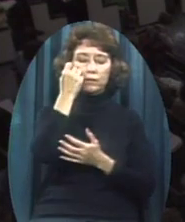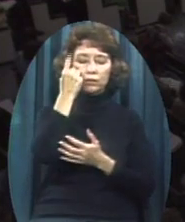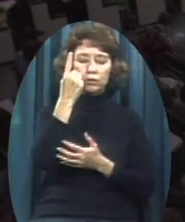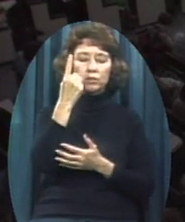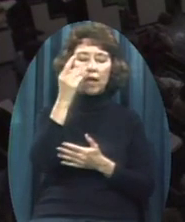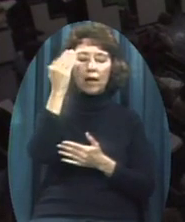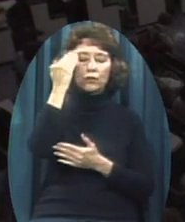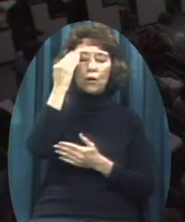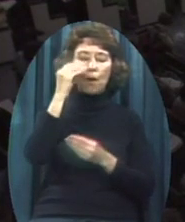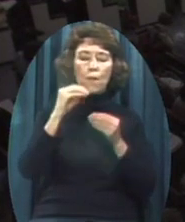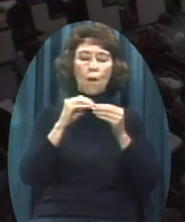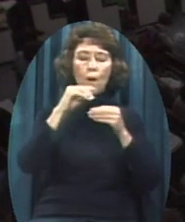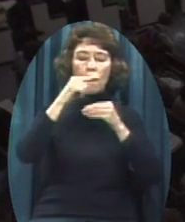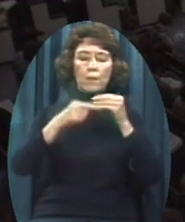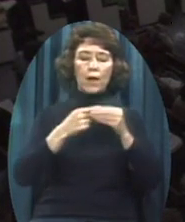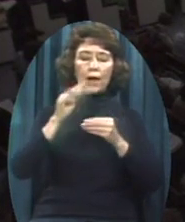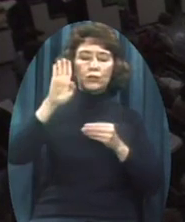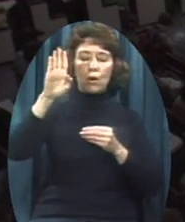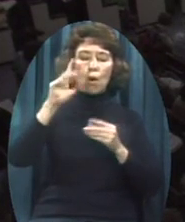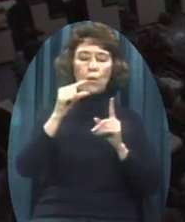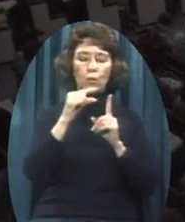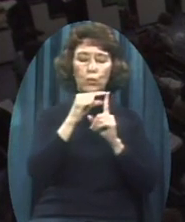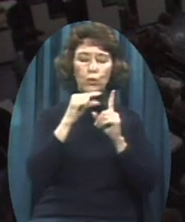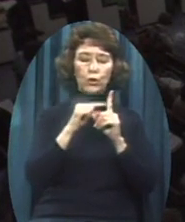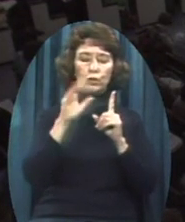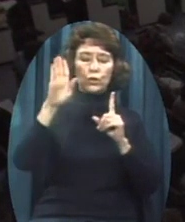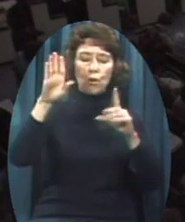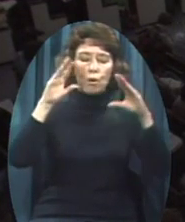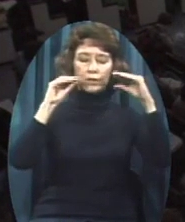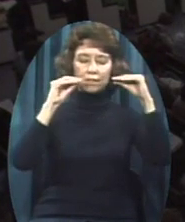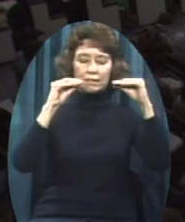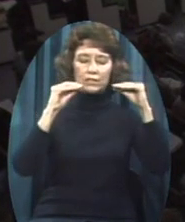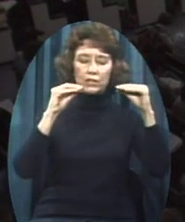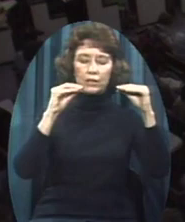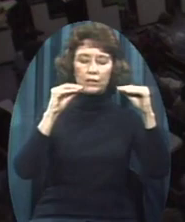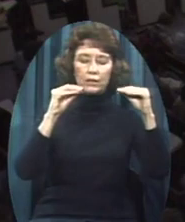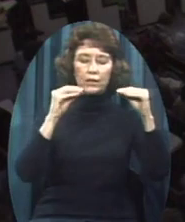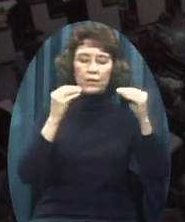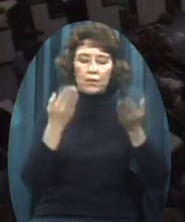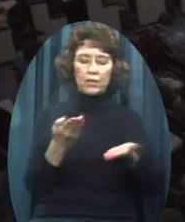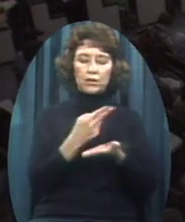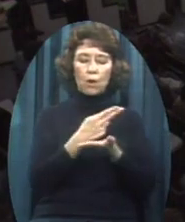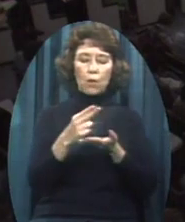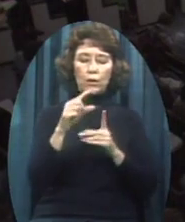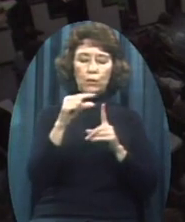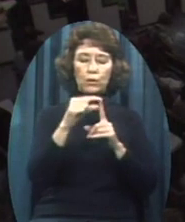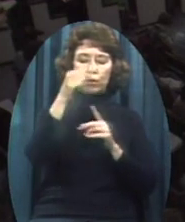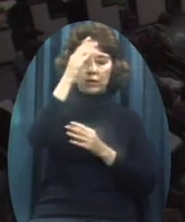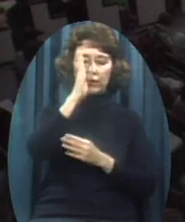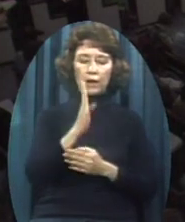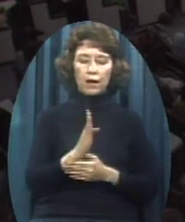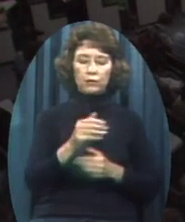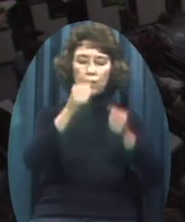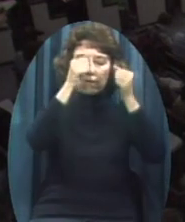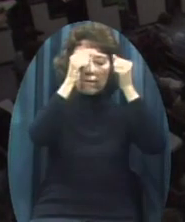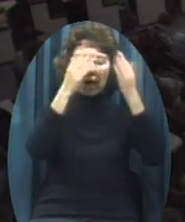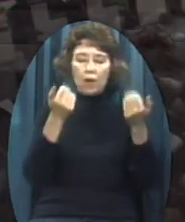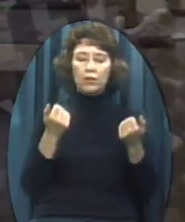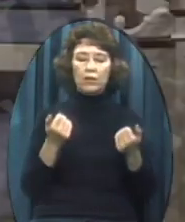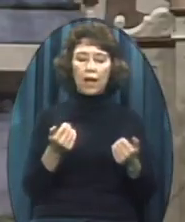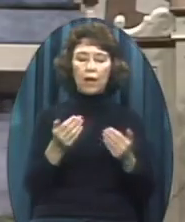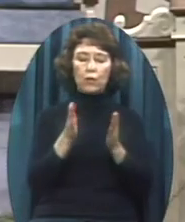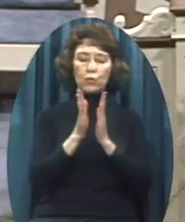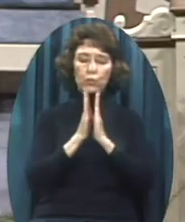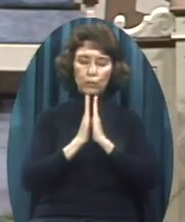about thy word and your instruction, this holy word of God. So Father, now we